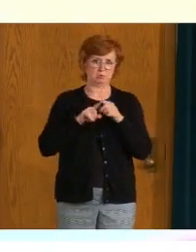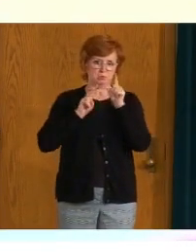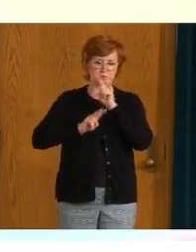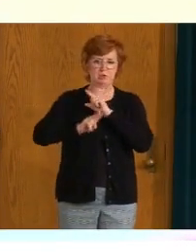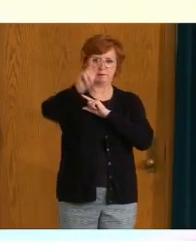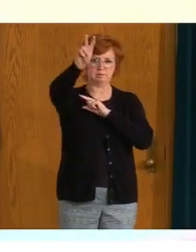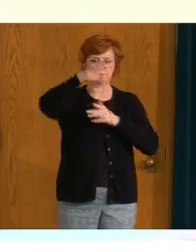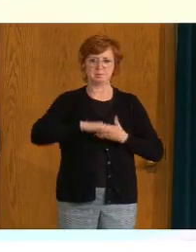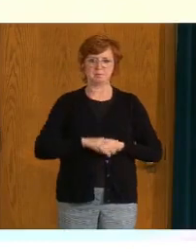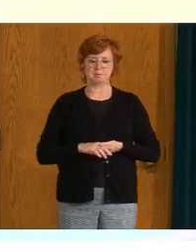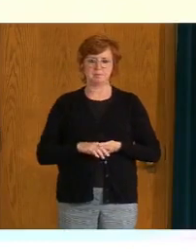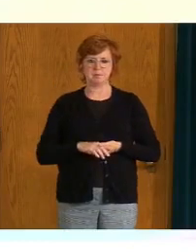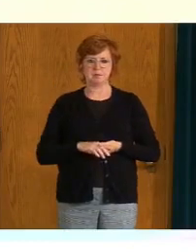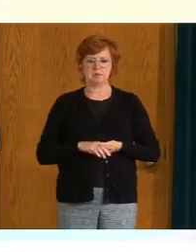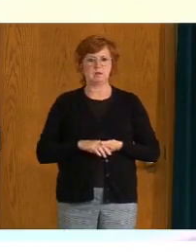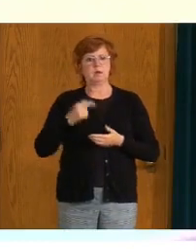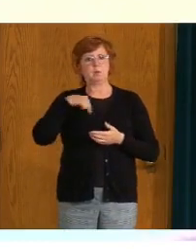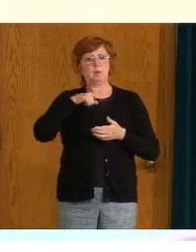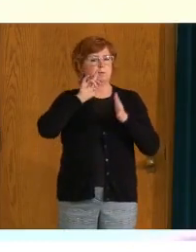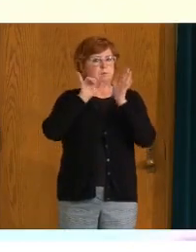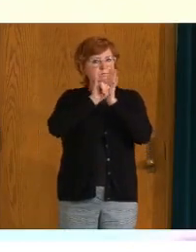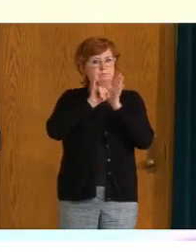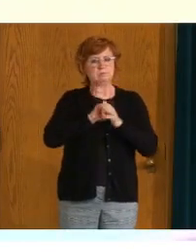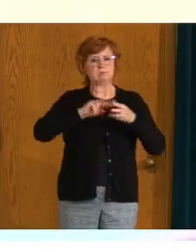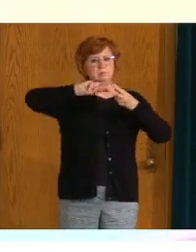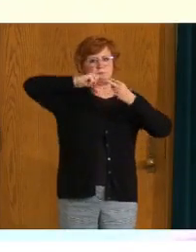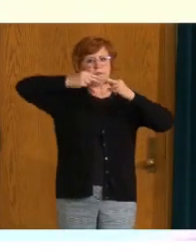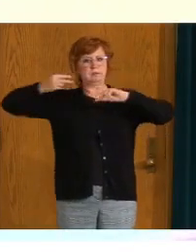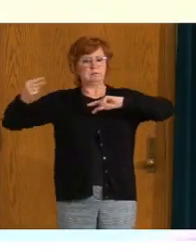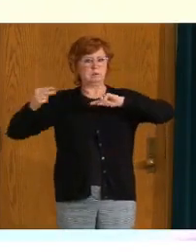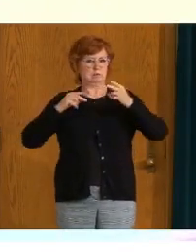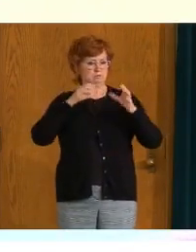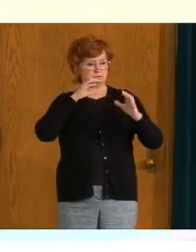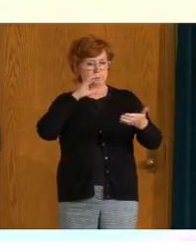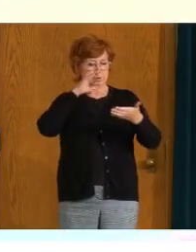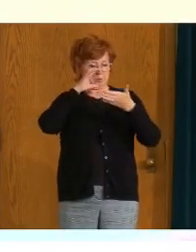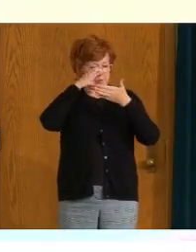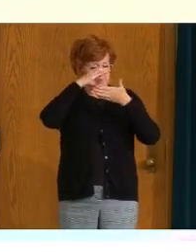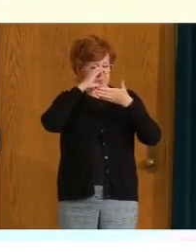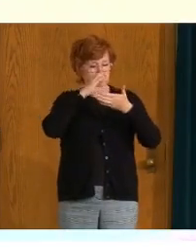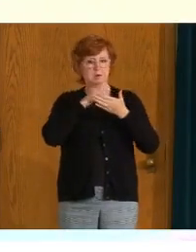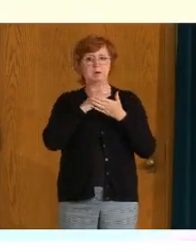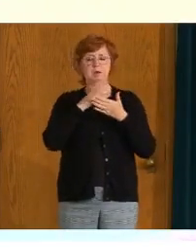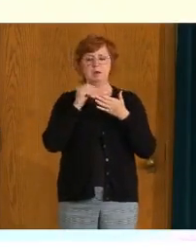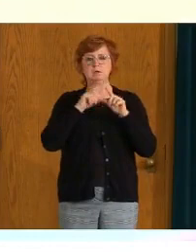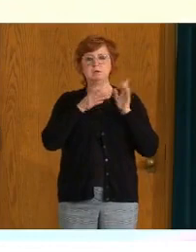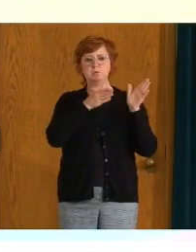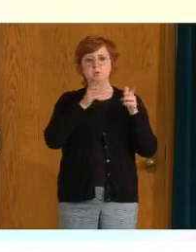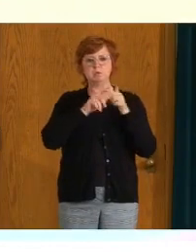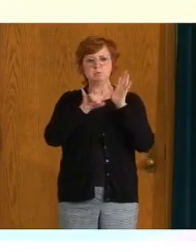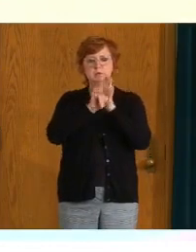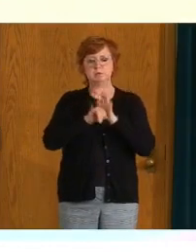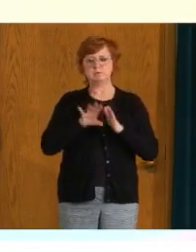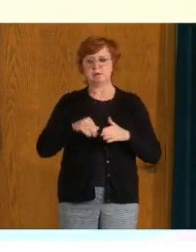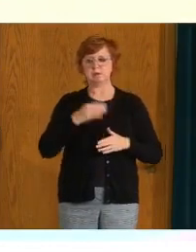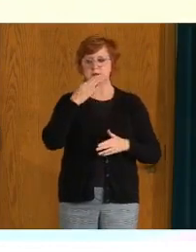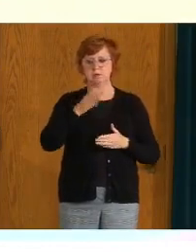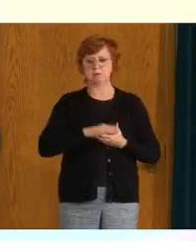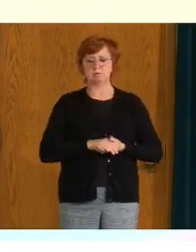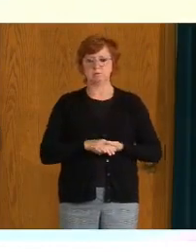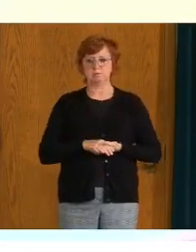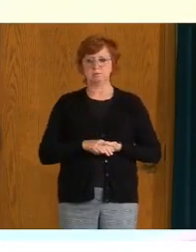whole genome sequencing, if there are in future other variants of concern that require special attention and specific measures. Thank